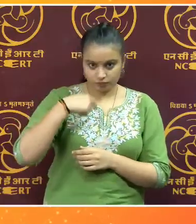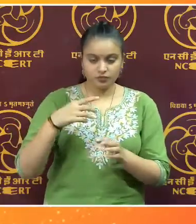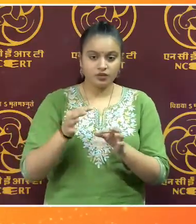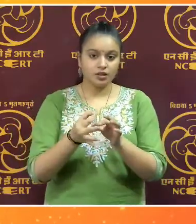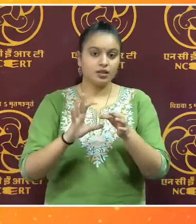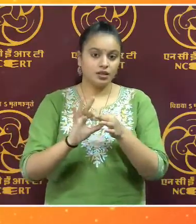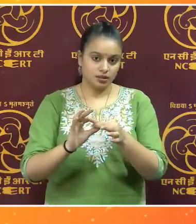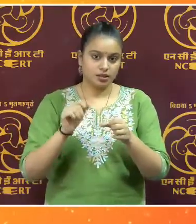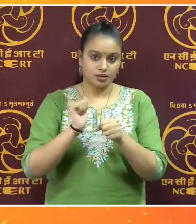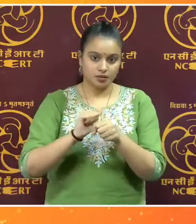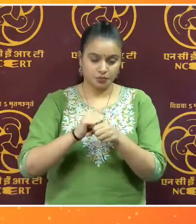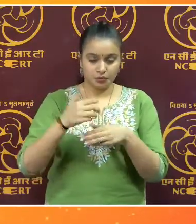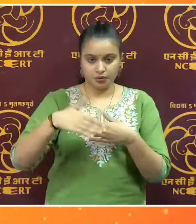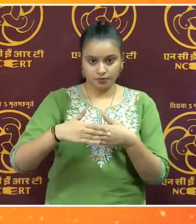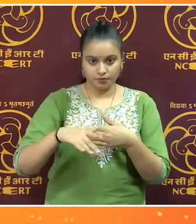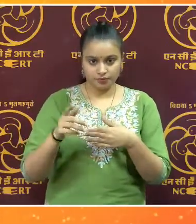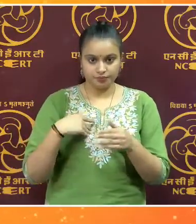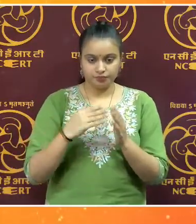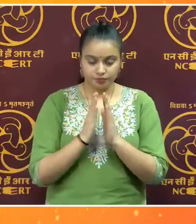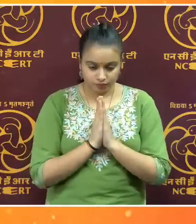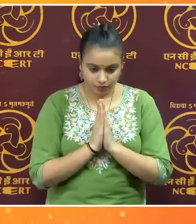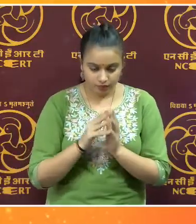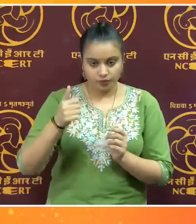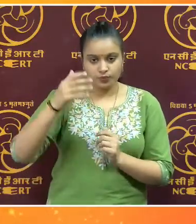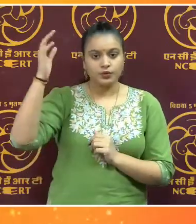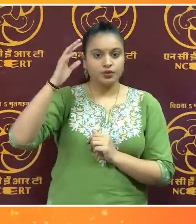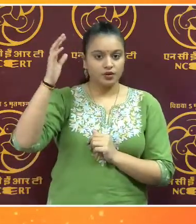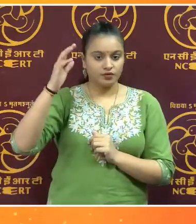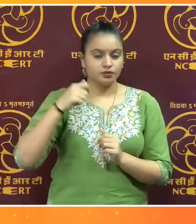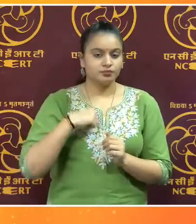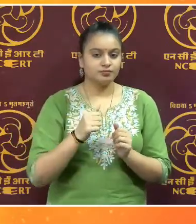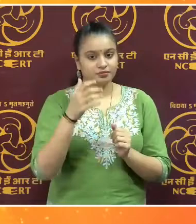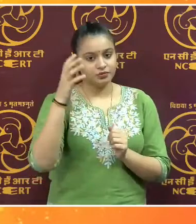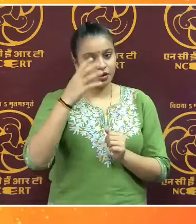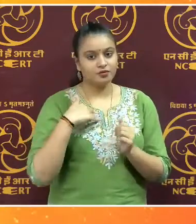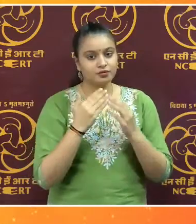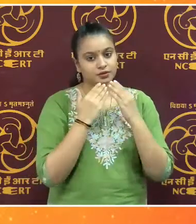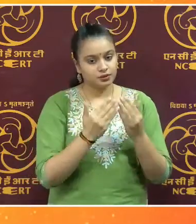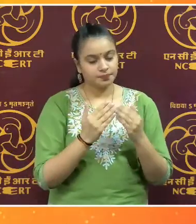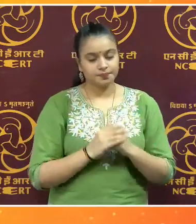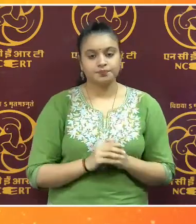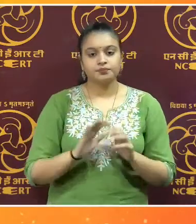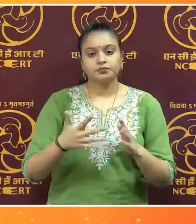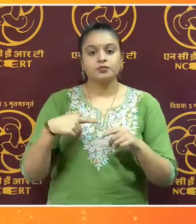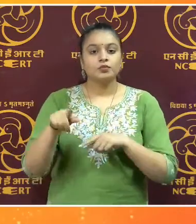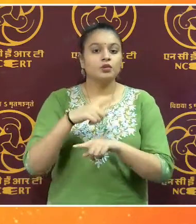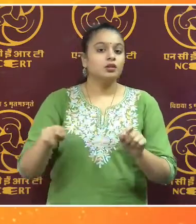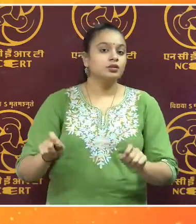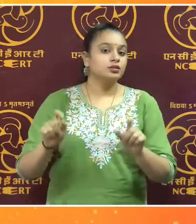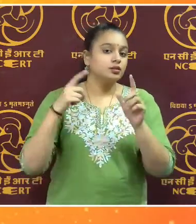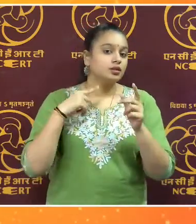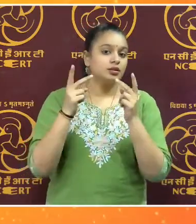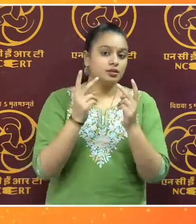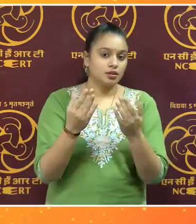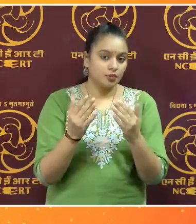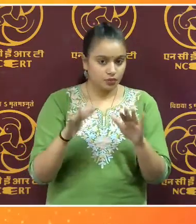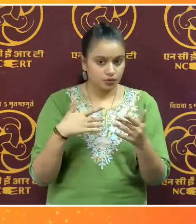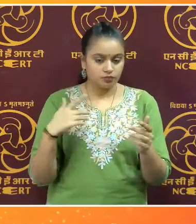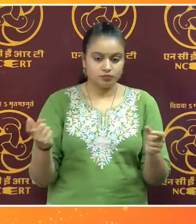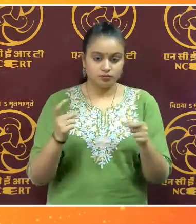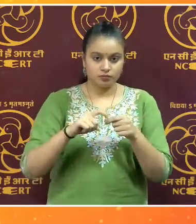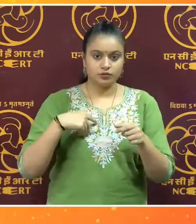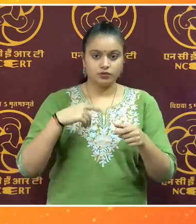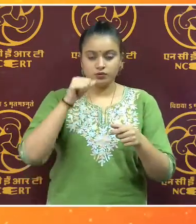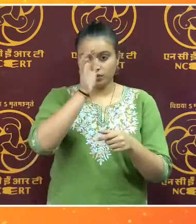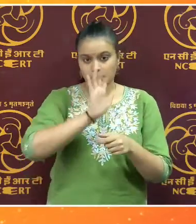New Delhi. Meenakshi ma'am, very good afternoon. Namaskar. Good afternoon. Thank you so much. And apart from that, you can see on screen we are also joined by